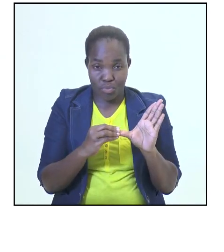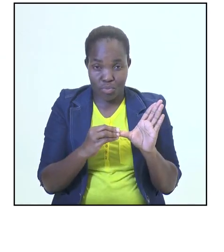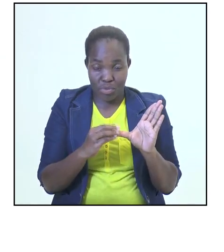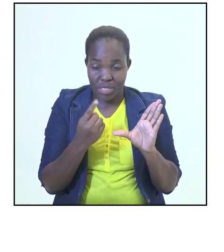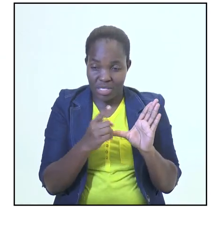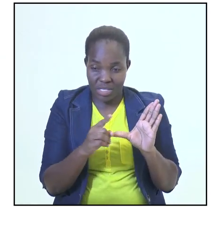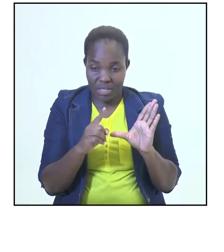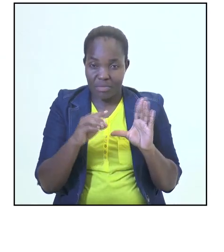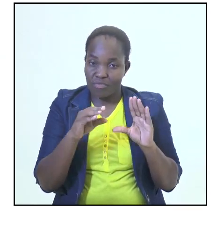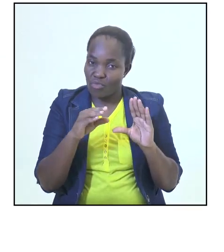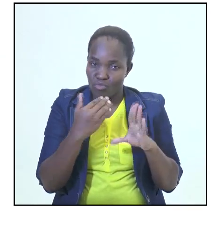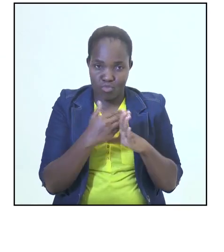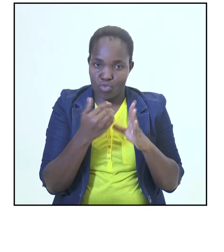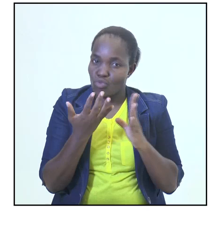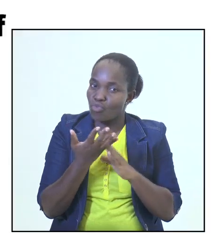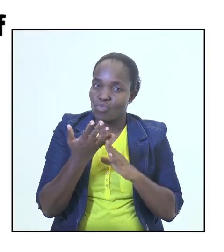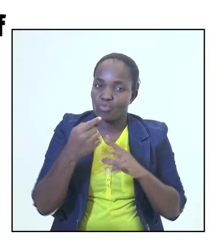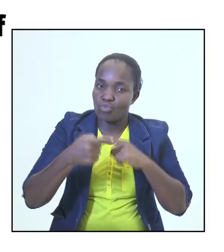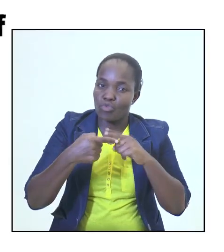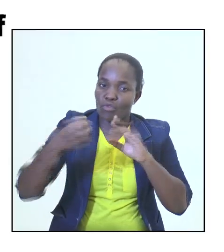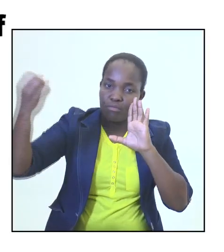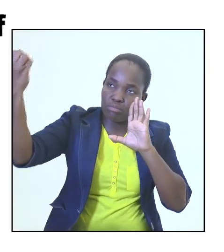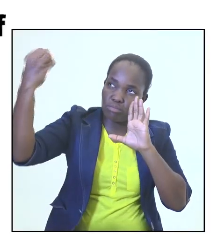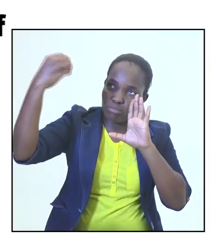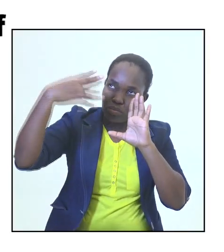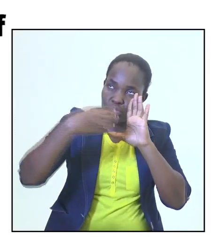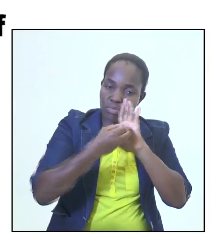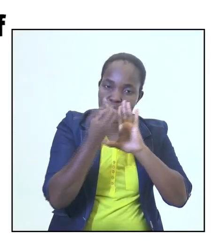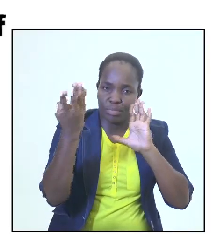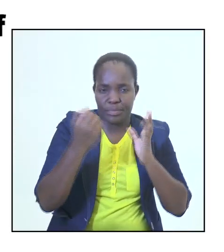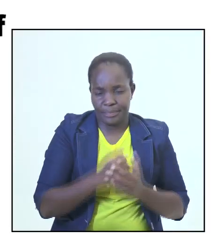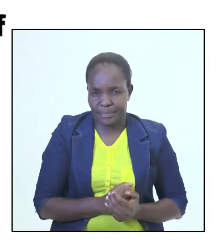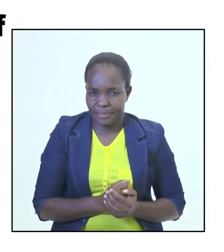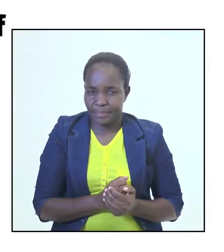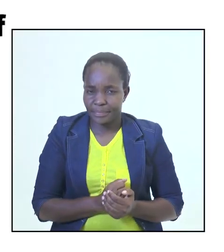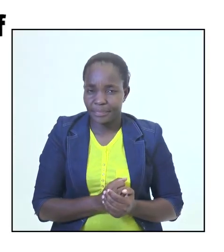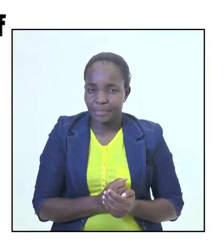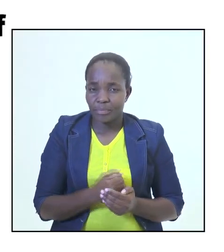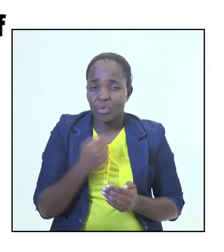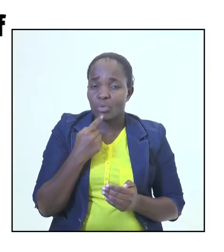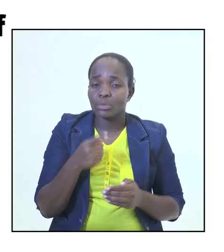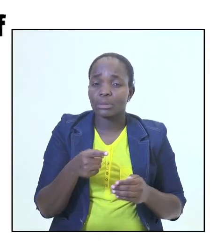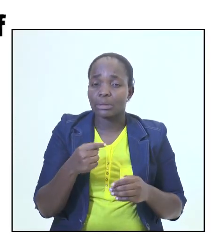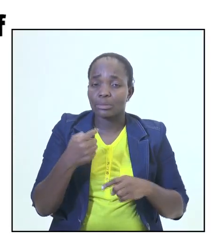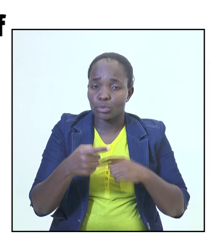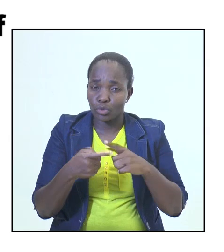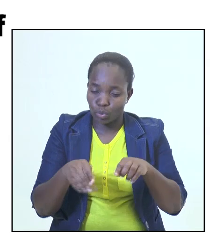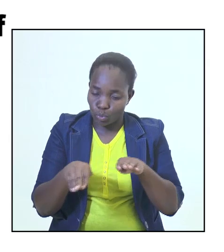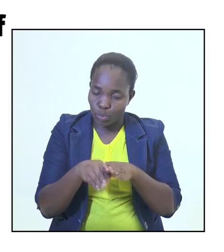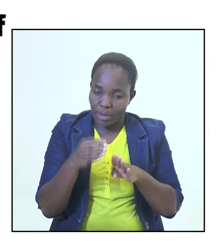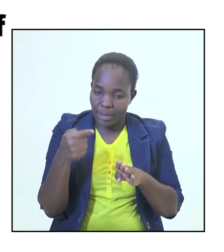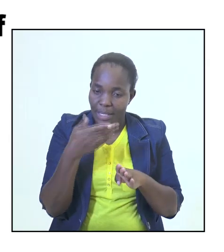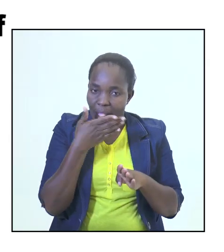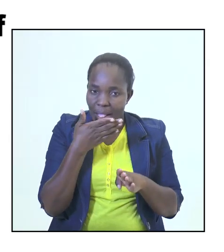of photosynthesis, which, as we have already said, is the production of glucose, its